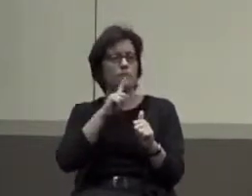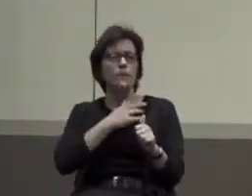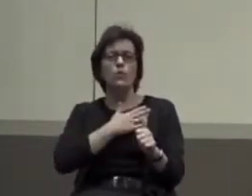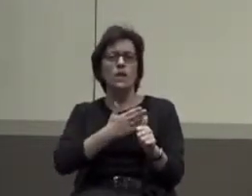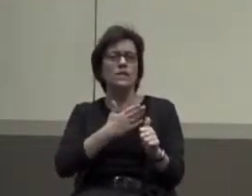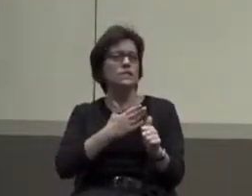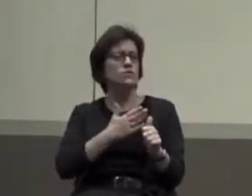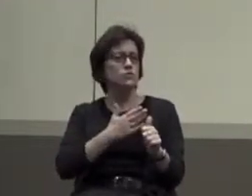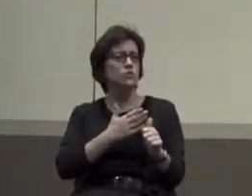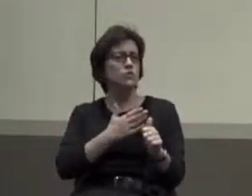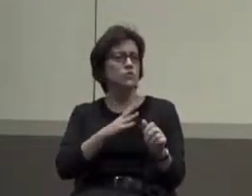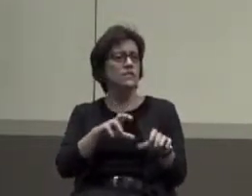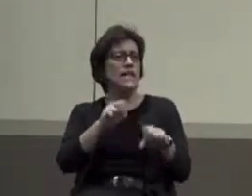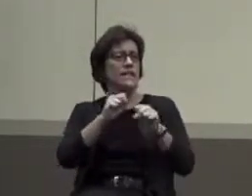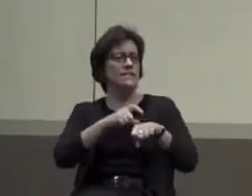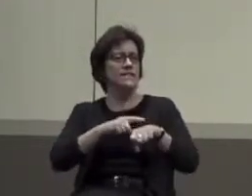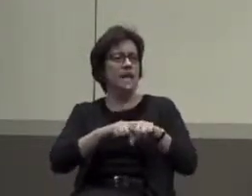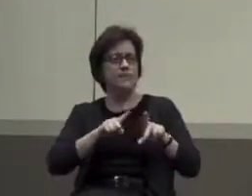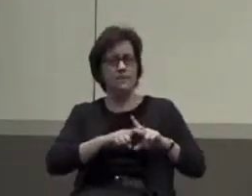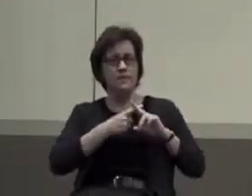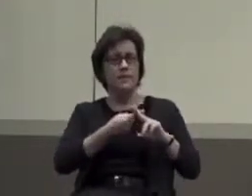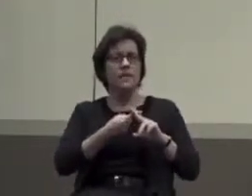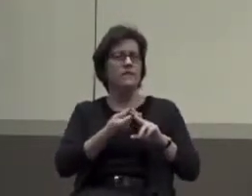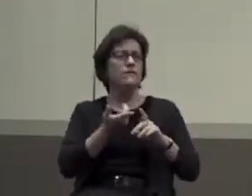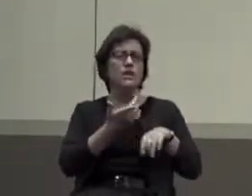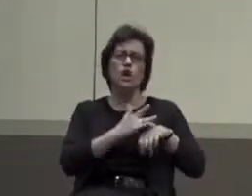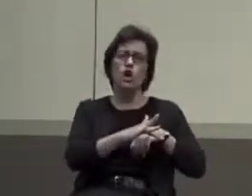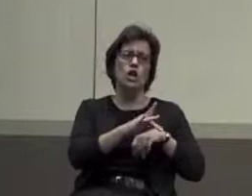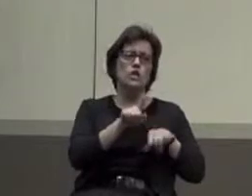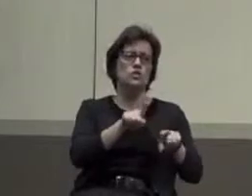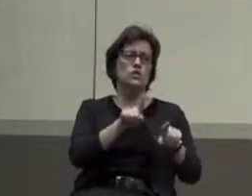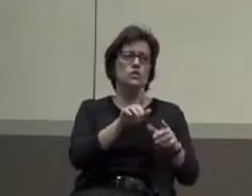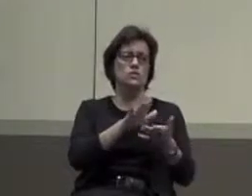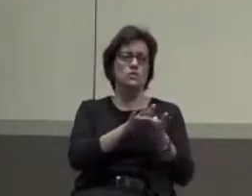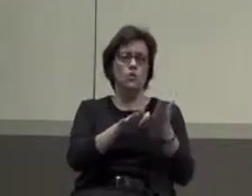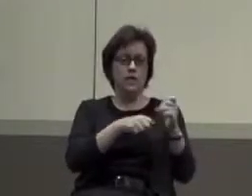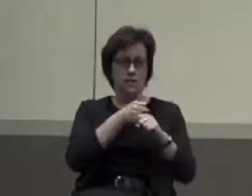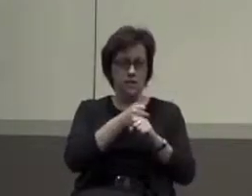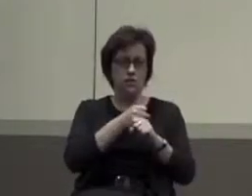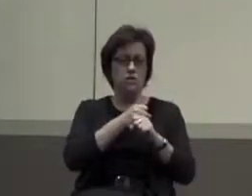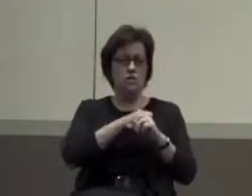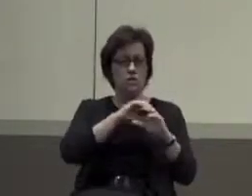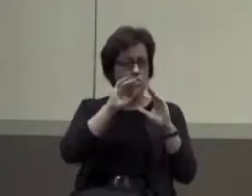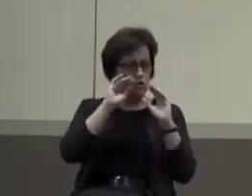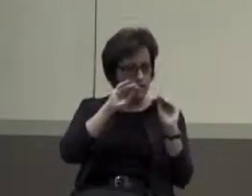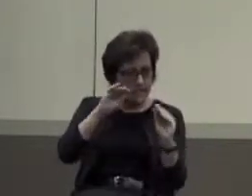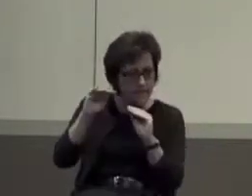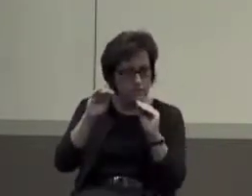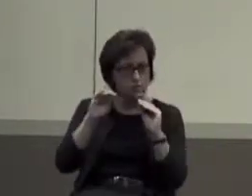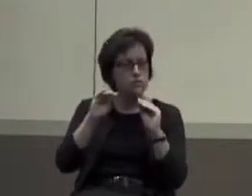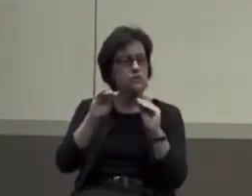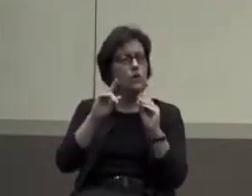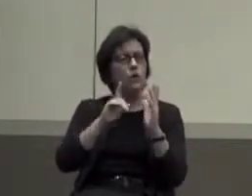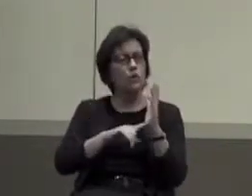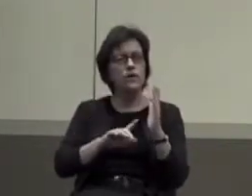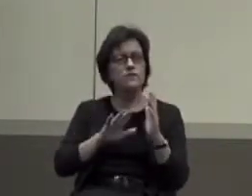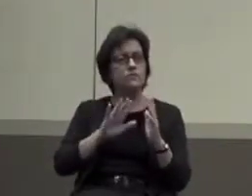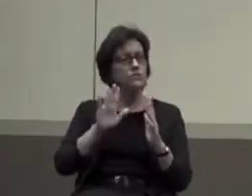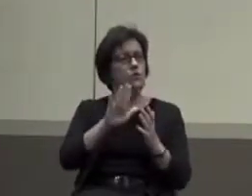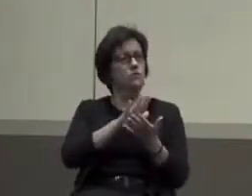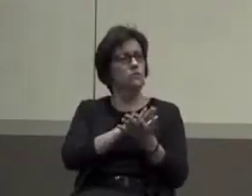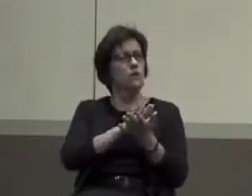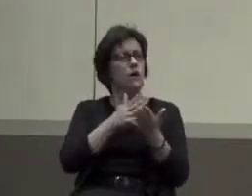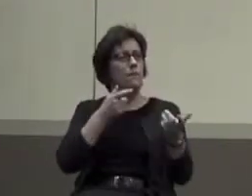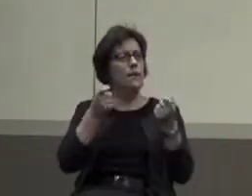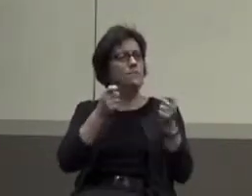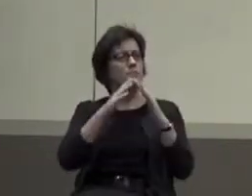You have to be willing very early in the school year to teach what it is that your management system is. And sometimes I know